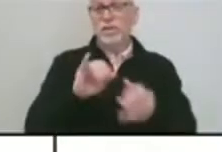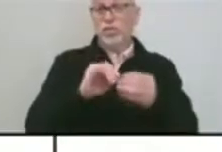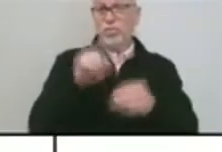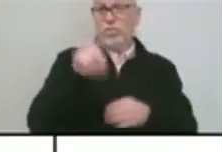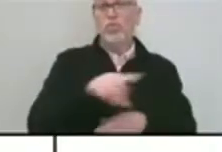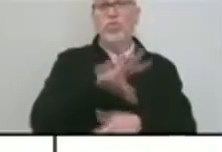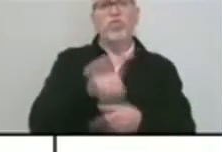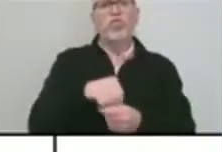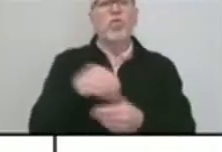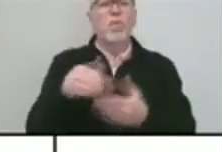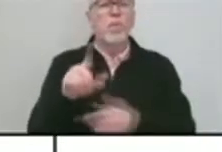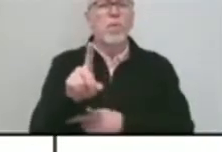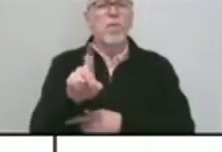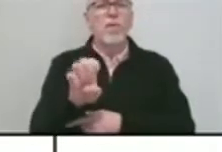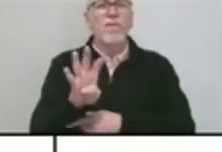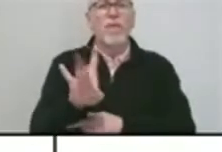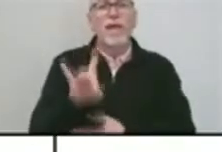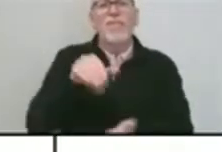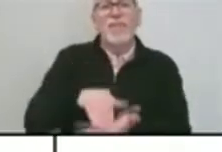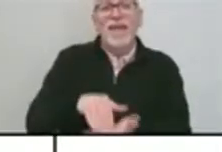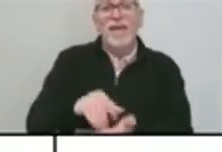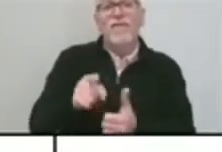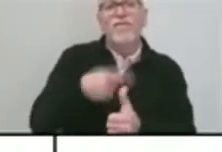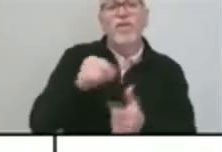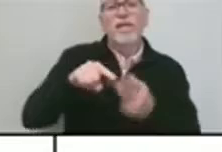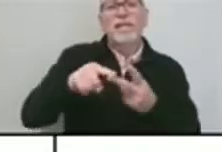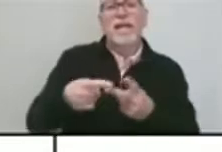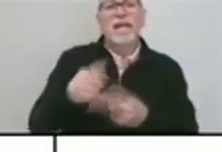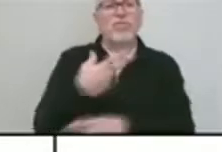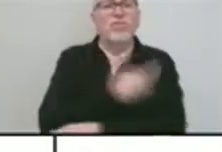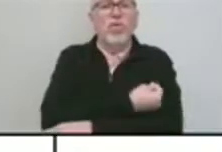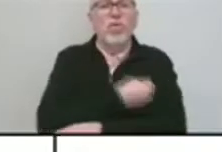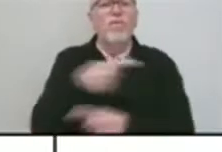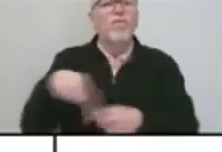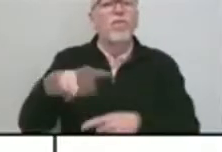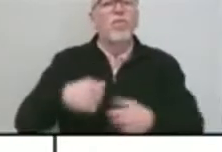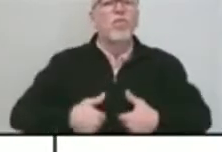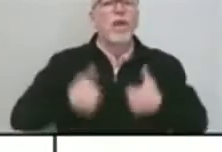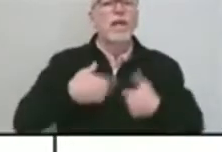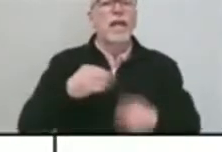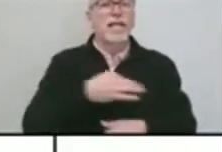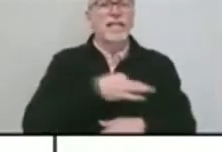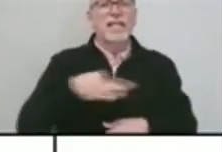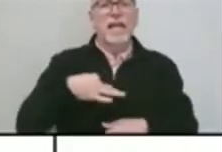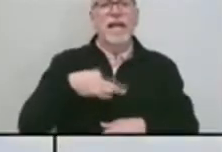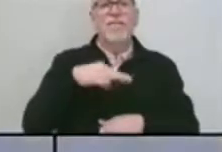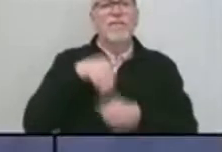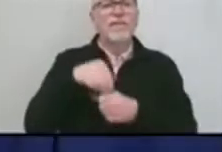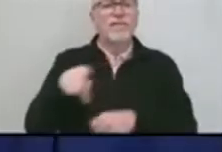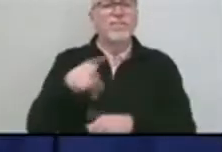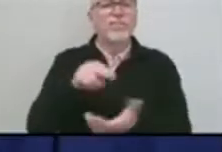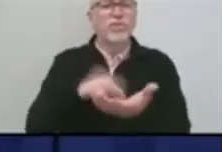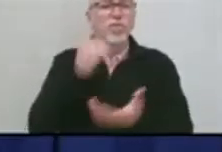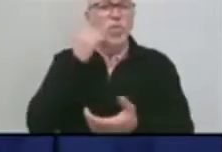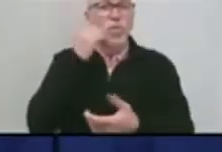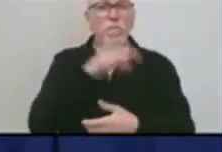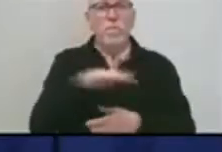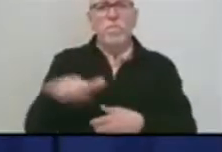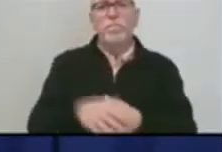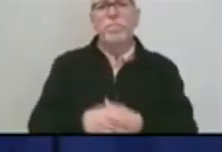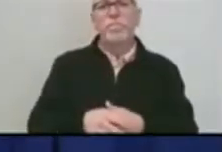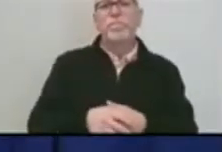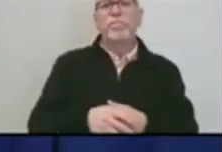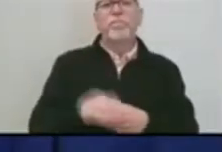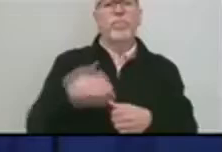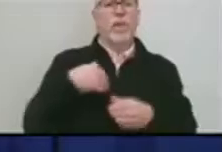nearly 148,000 first and second doses administered to residents and staff in long-term care. While the numbers are